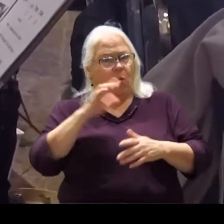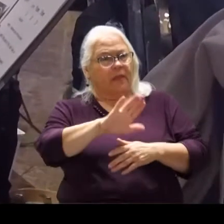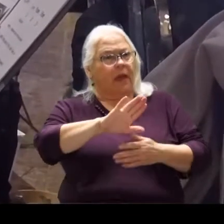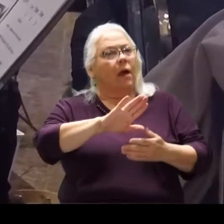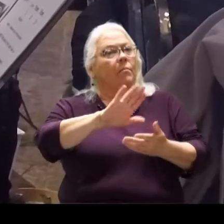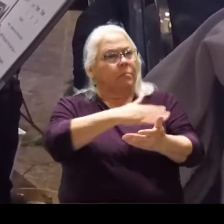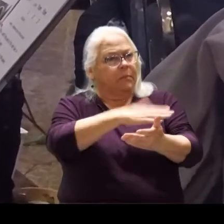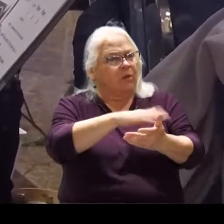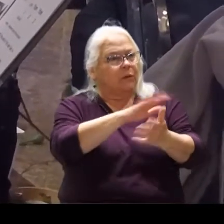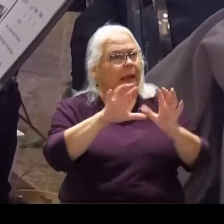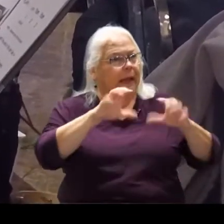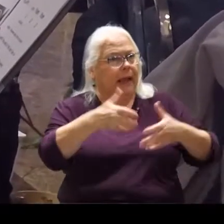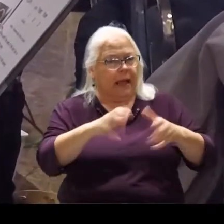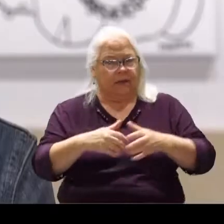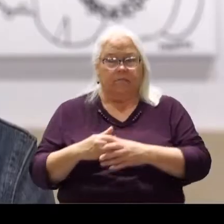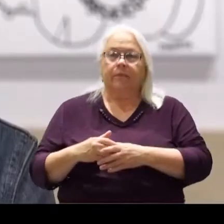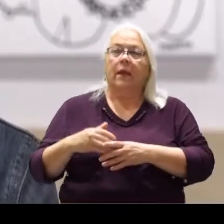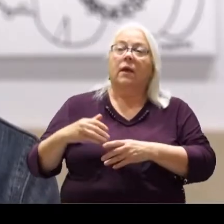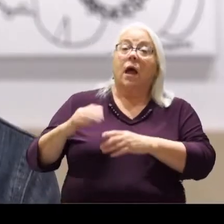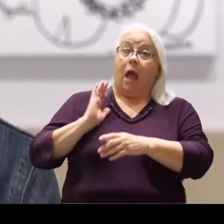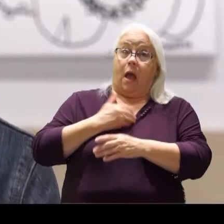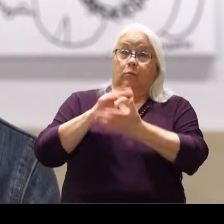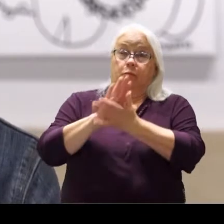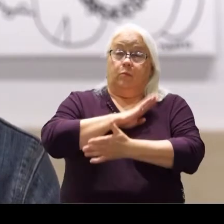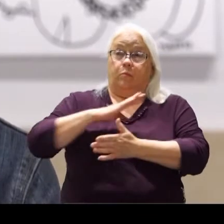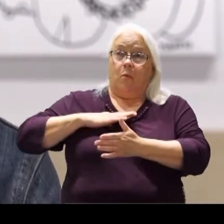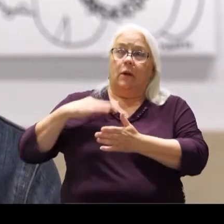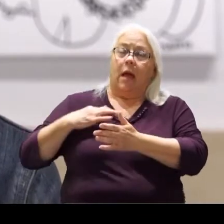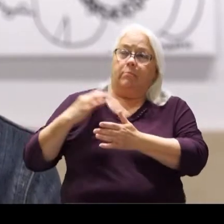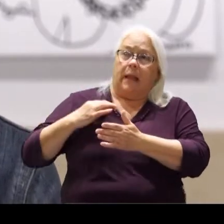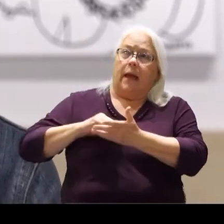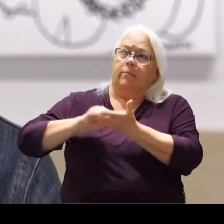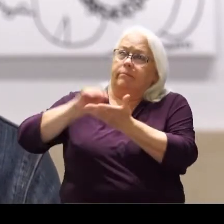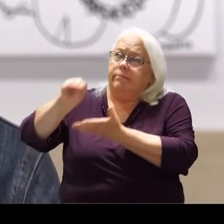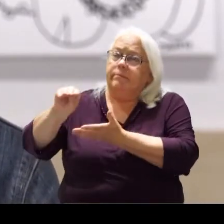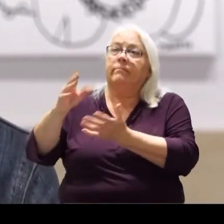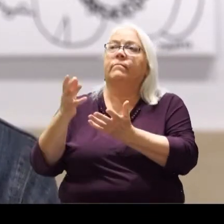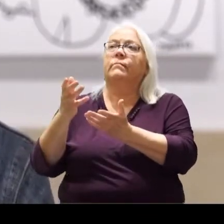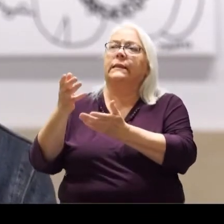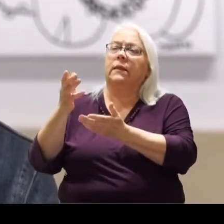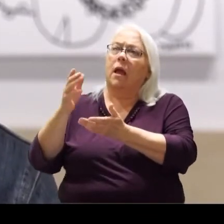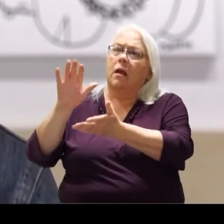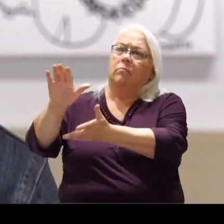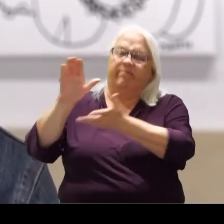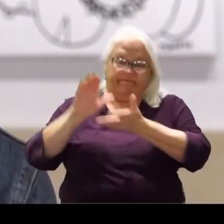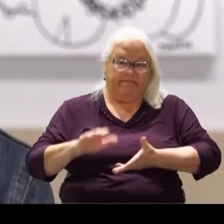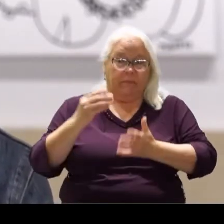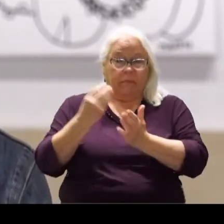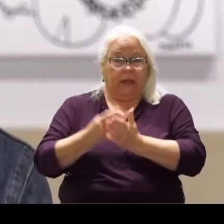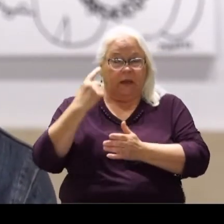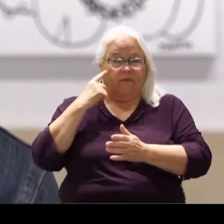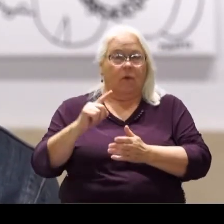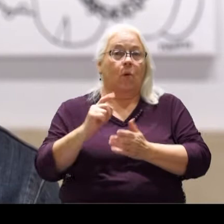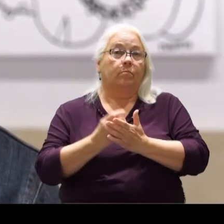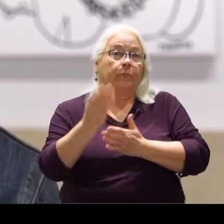in their music classes. And so I applied for a grant from our board to purchase ORF instruments. We